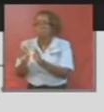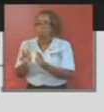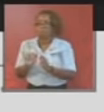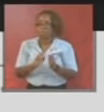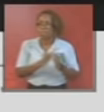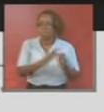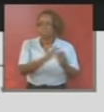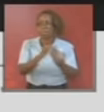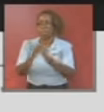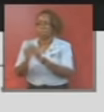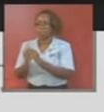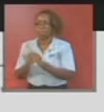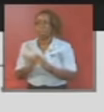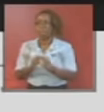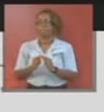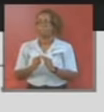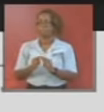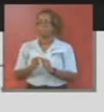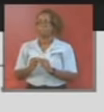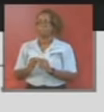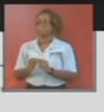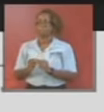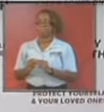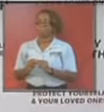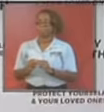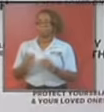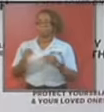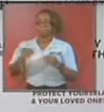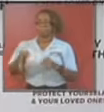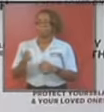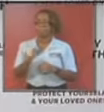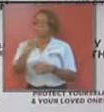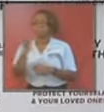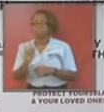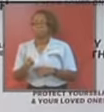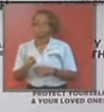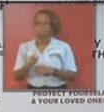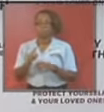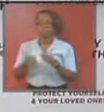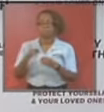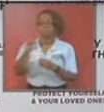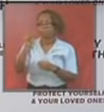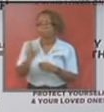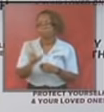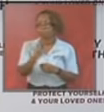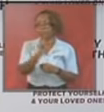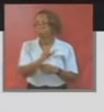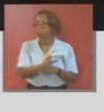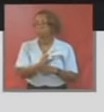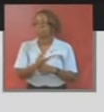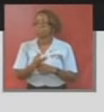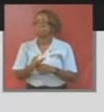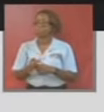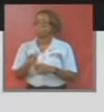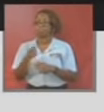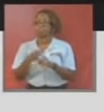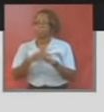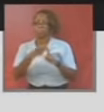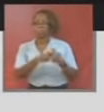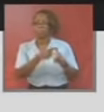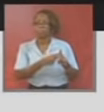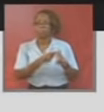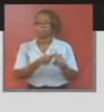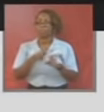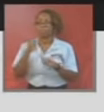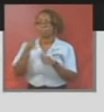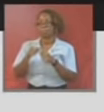Now, with respect to the second question and the bar chart, I think that was a monthly bar chart. We can put that one back up. That was slide number 1. No, go back